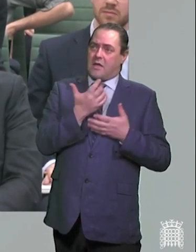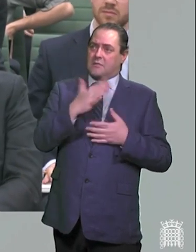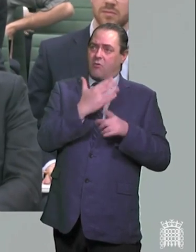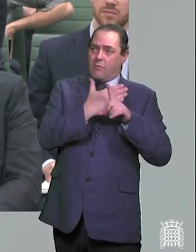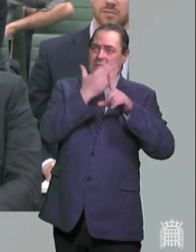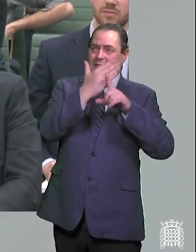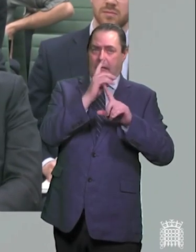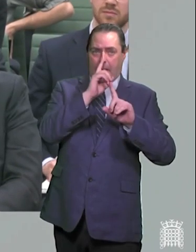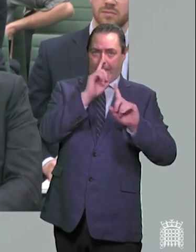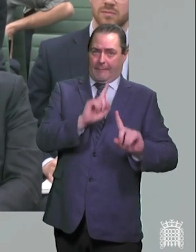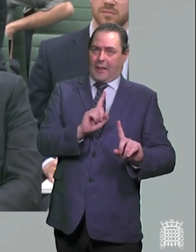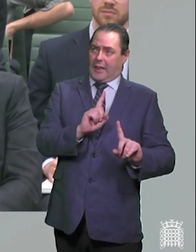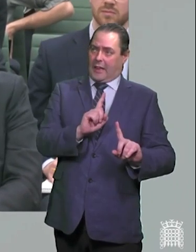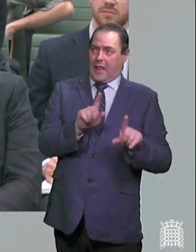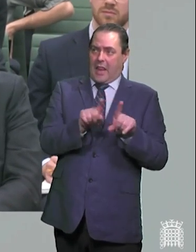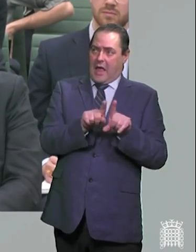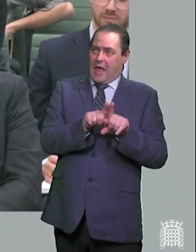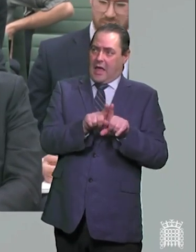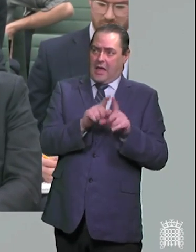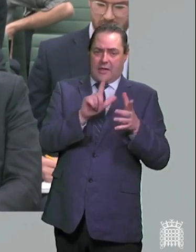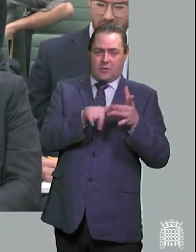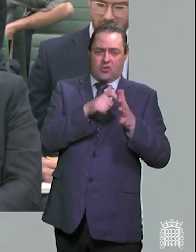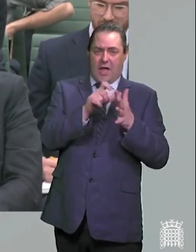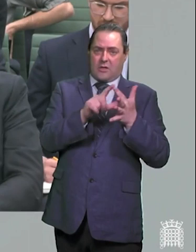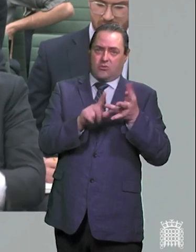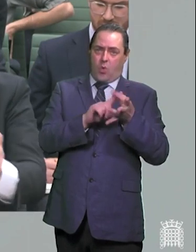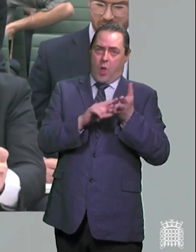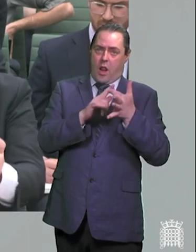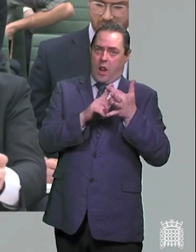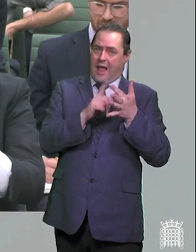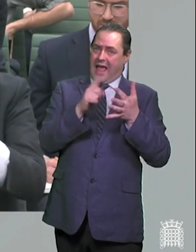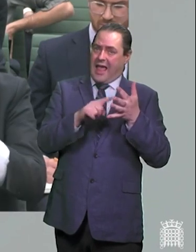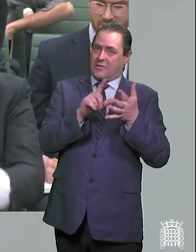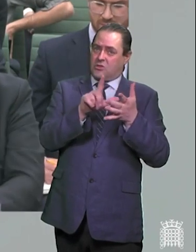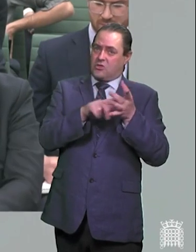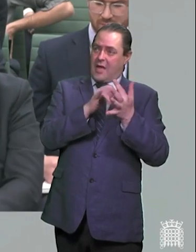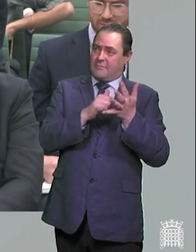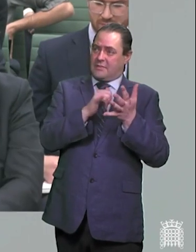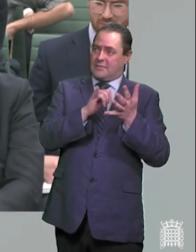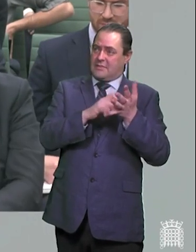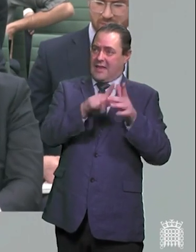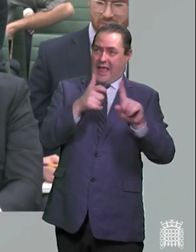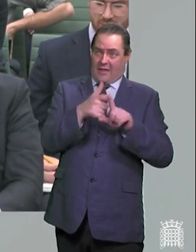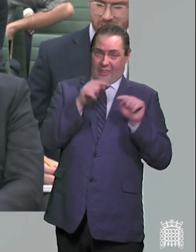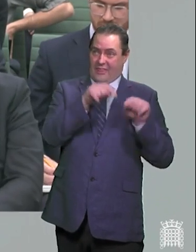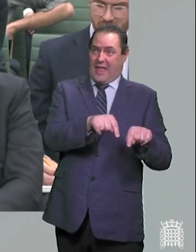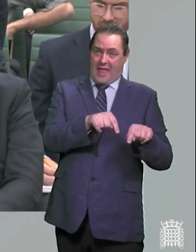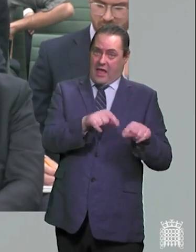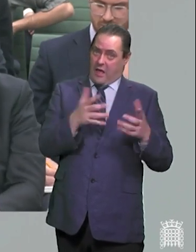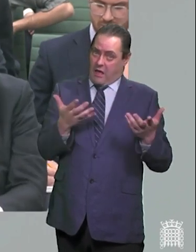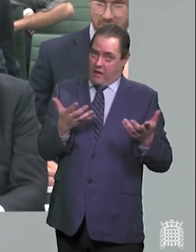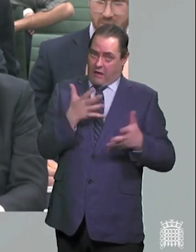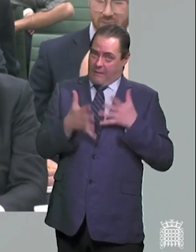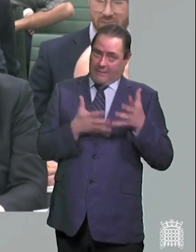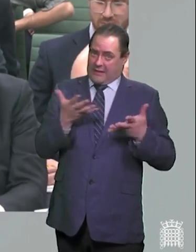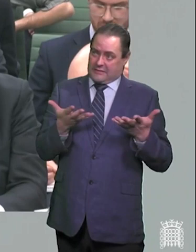senior people like Jack Doyle and James Slack, who had the advantage of actually being there, then it's really going to make it very difficult for